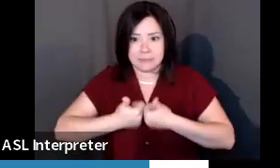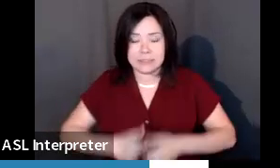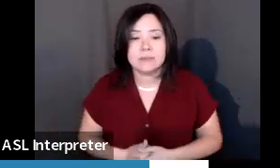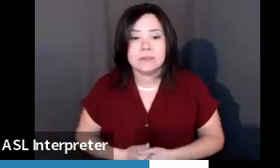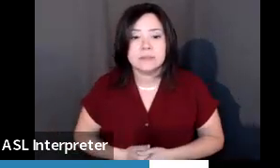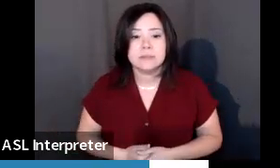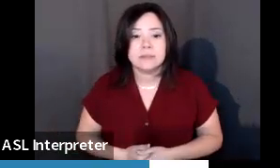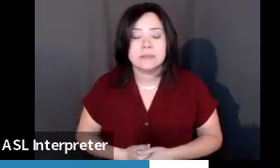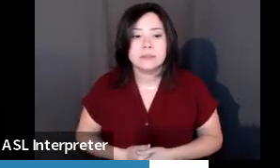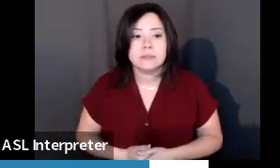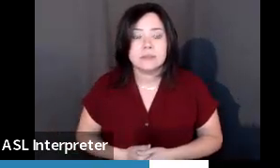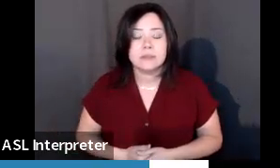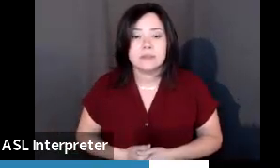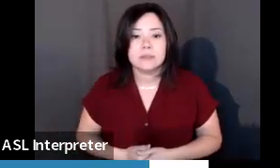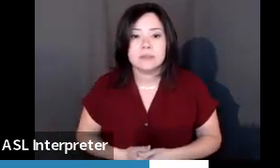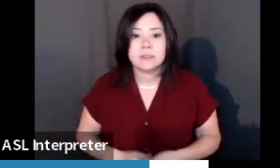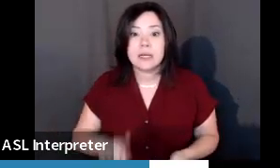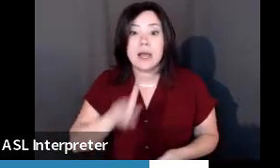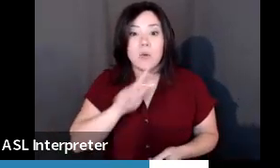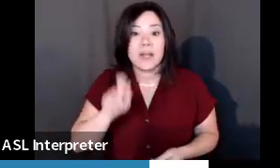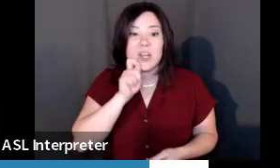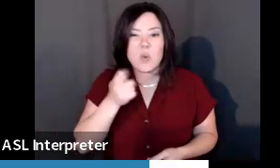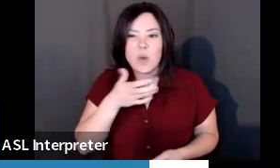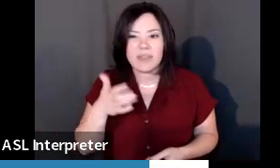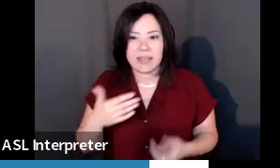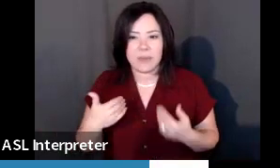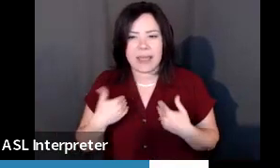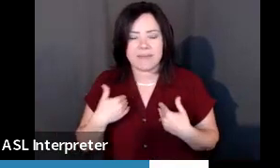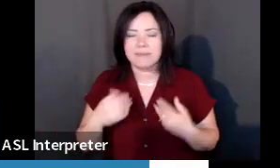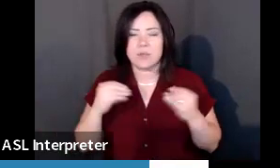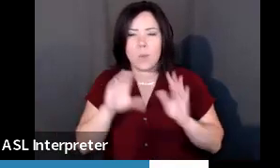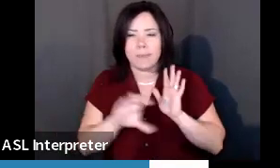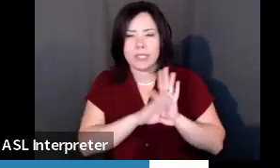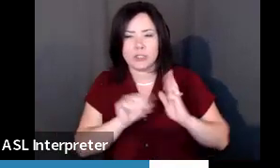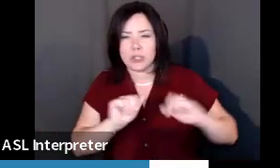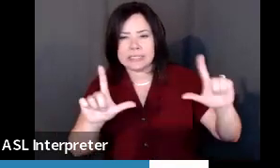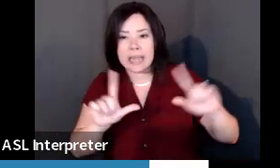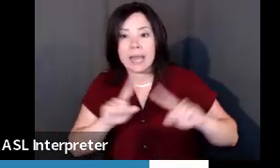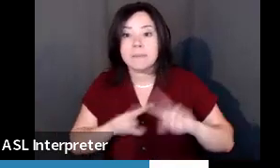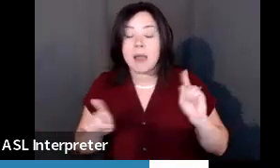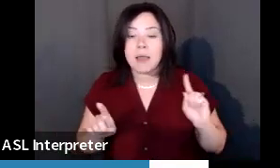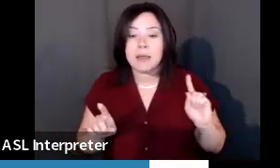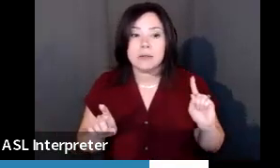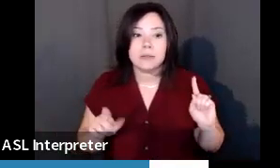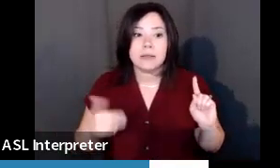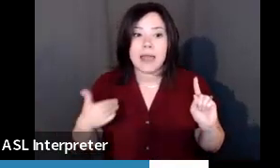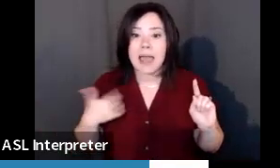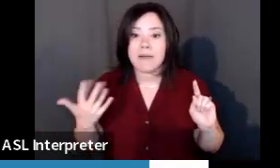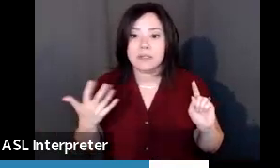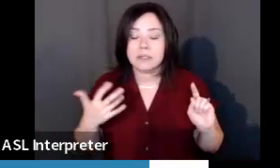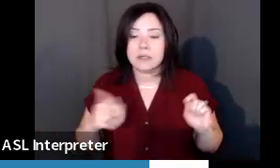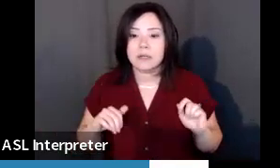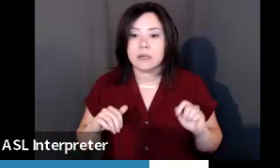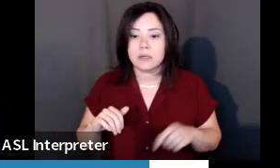One of the really super cool things that I think that we have, I don't have it pictured on the slide, but it's a